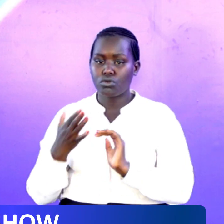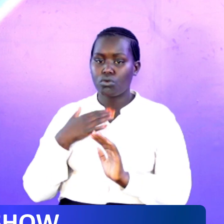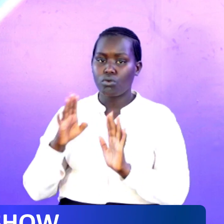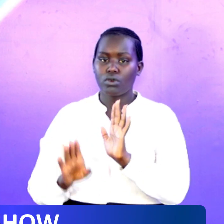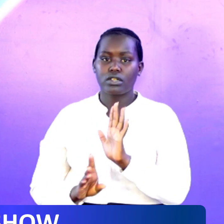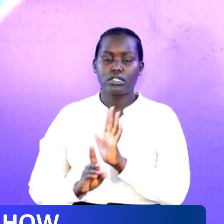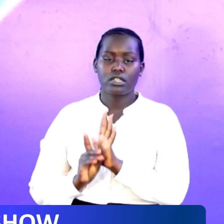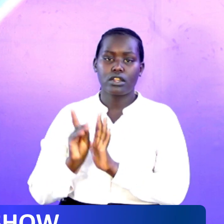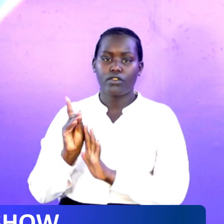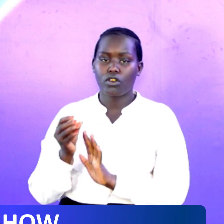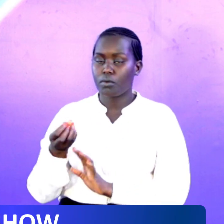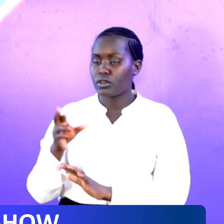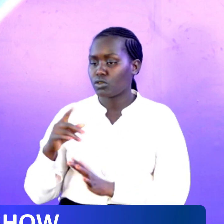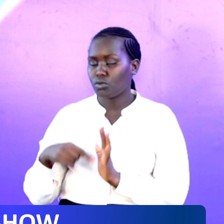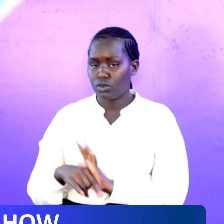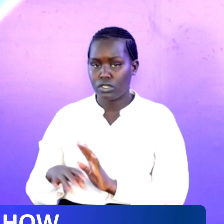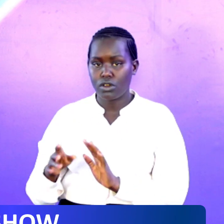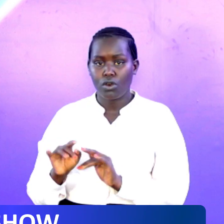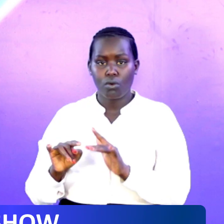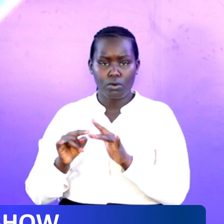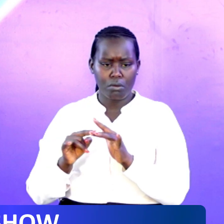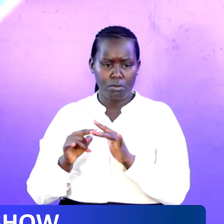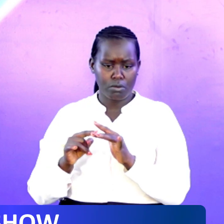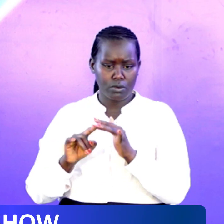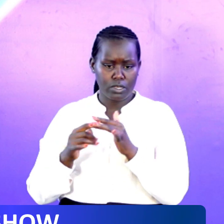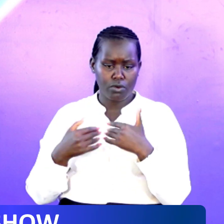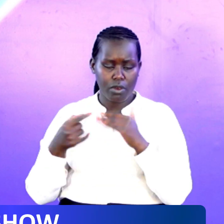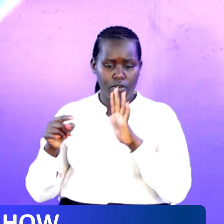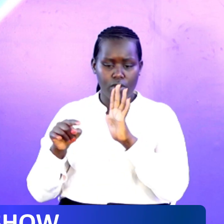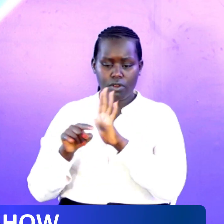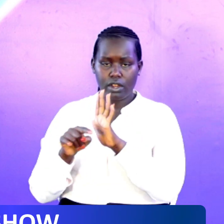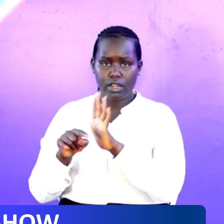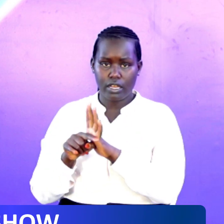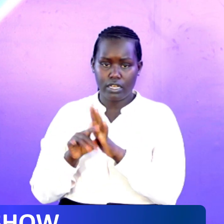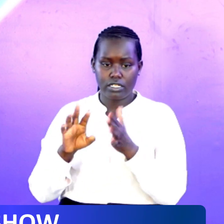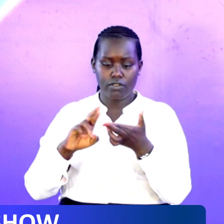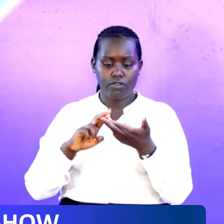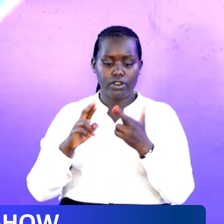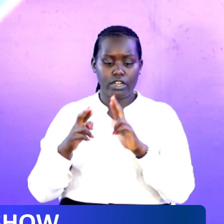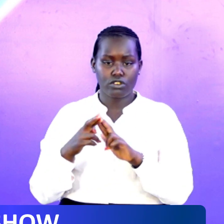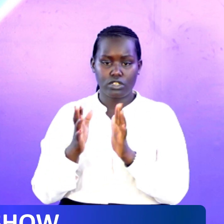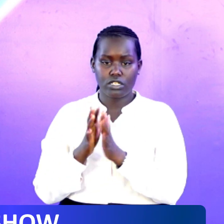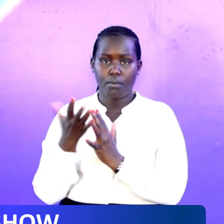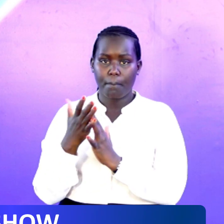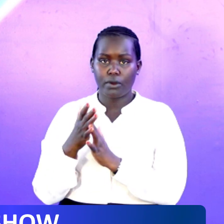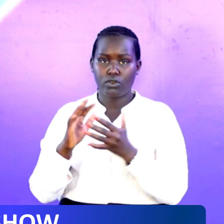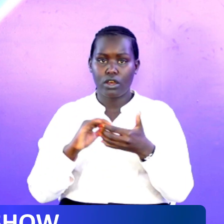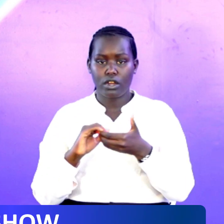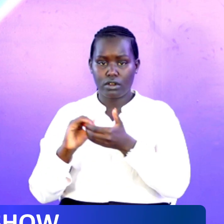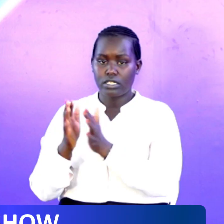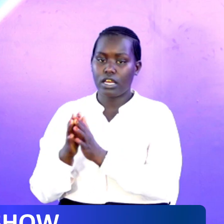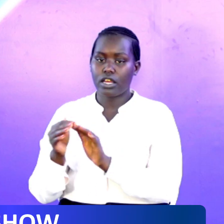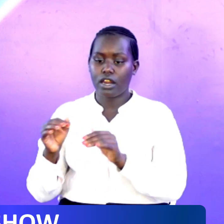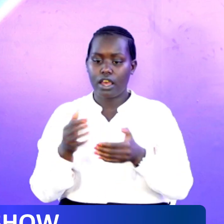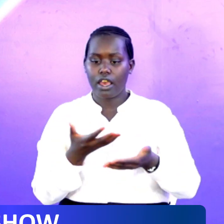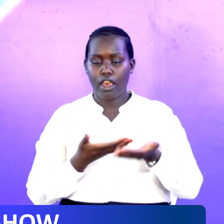want democracy? So we have seen studies showing that there's a negative correlation between democracy and economic